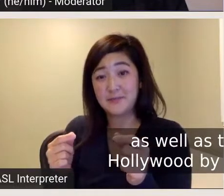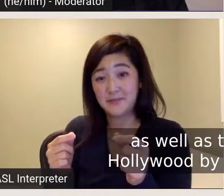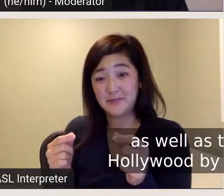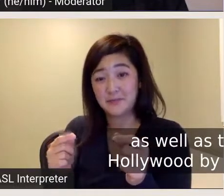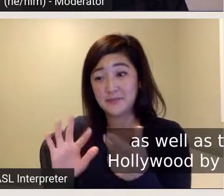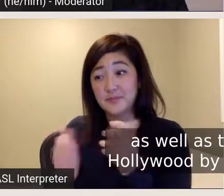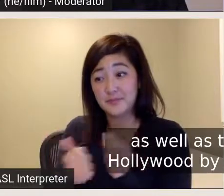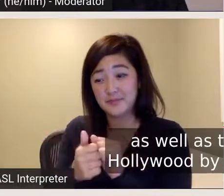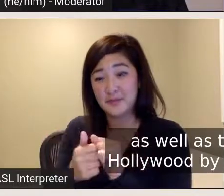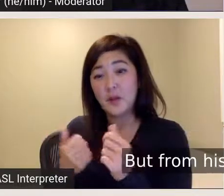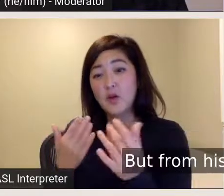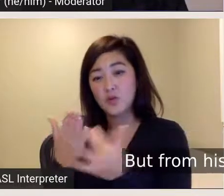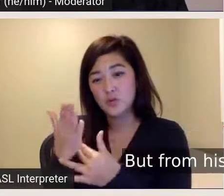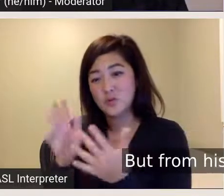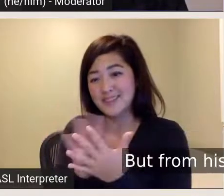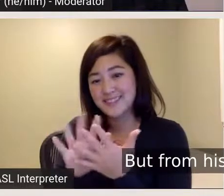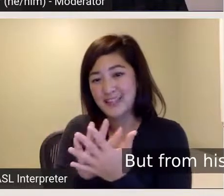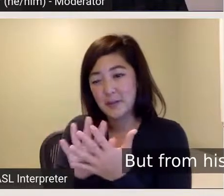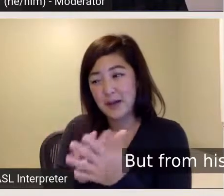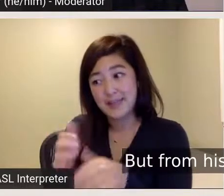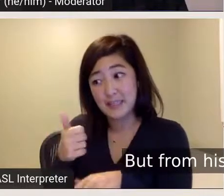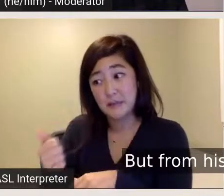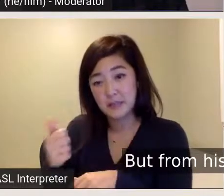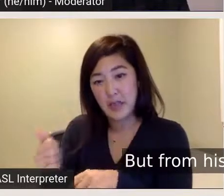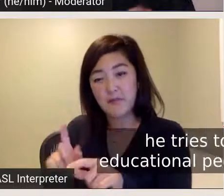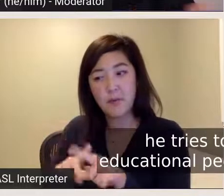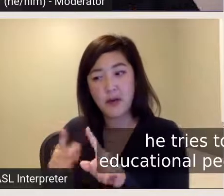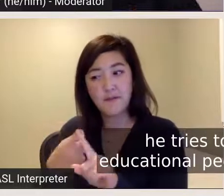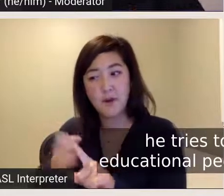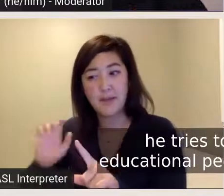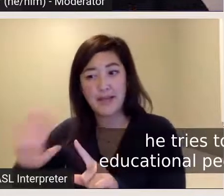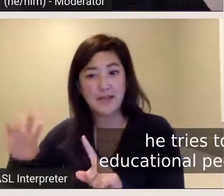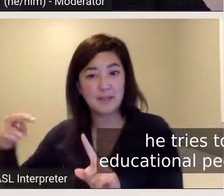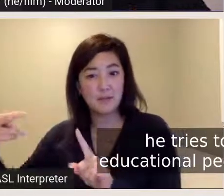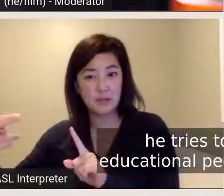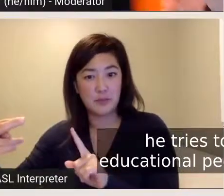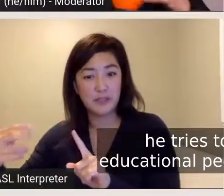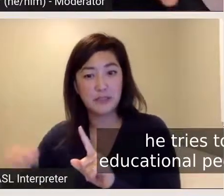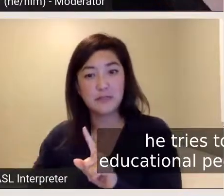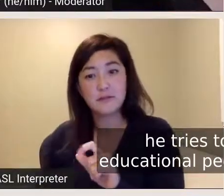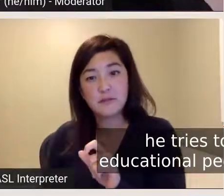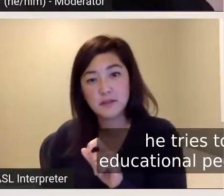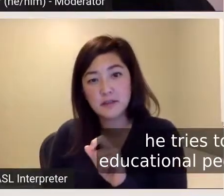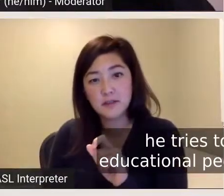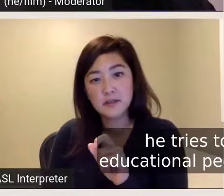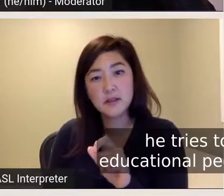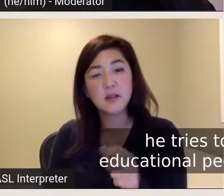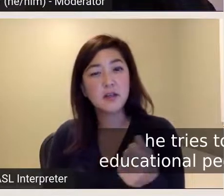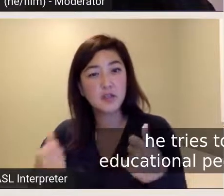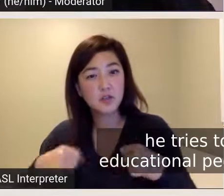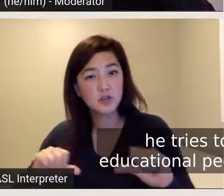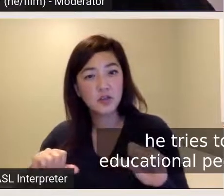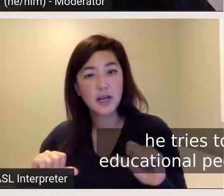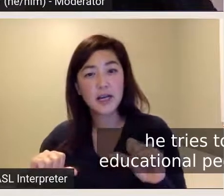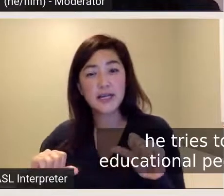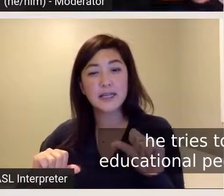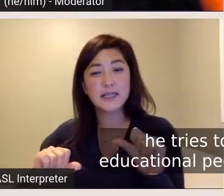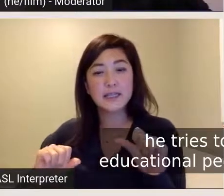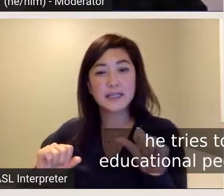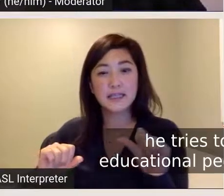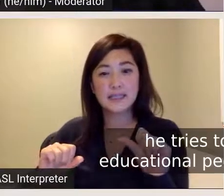of cinema. But from his perspective, he tried to say